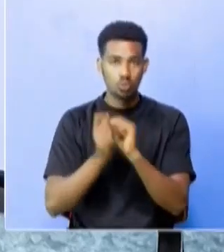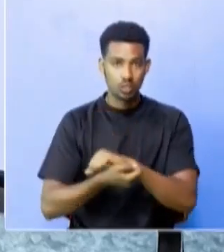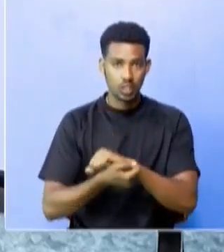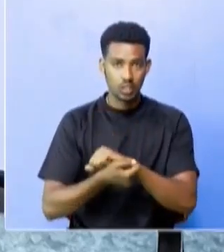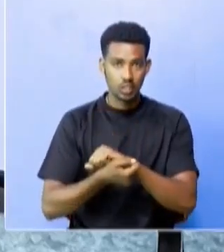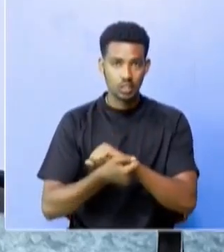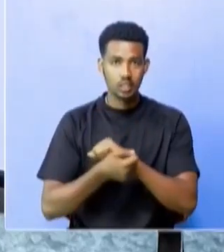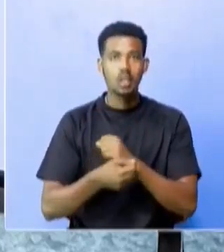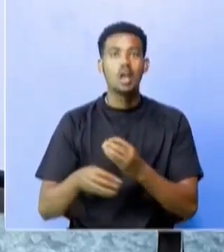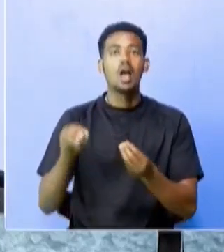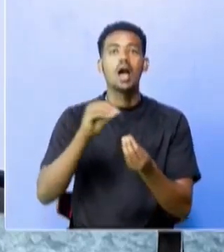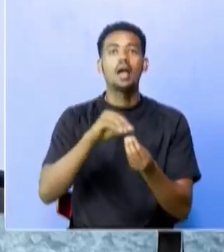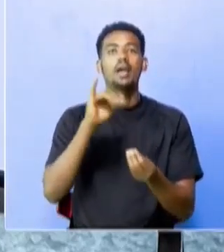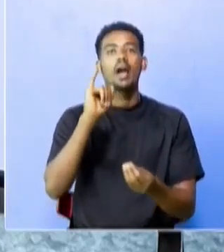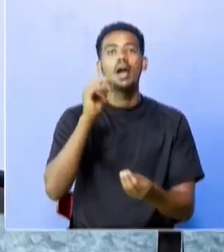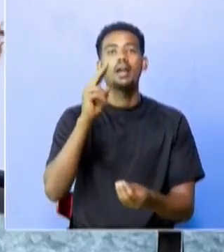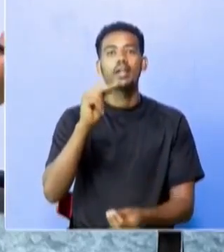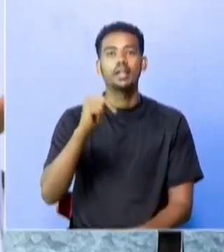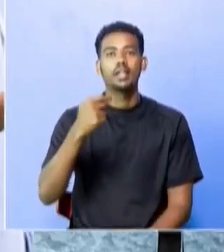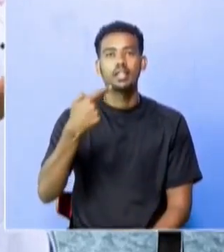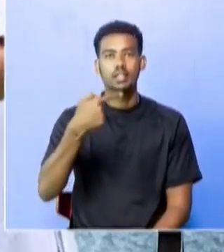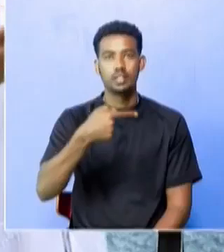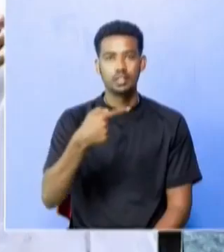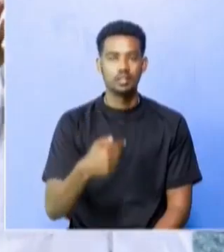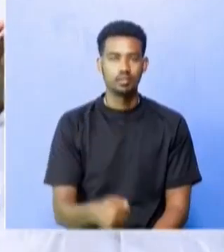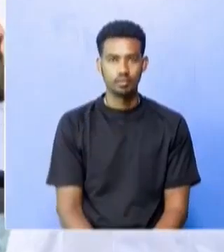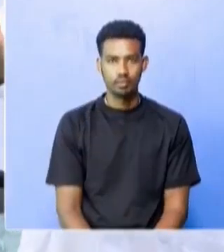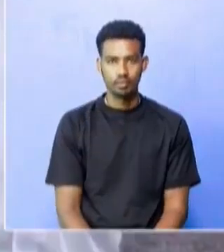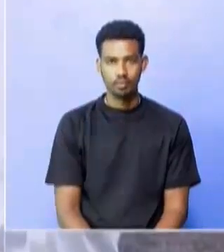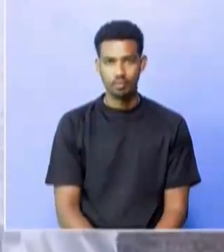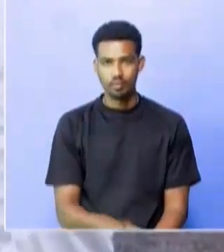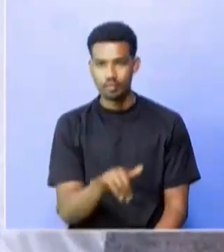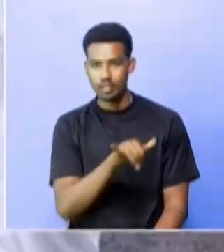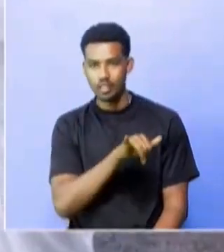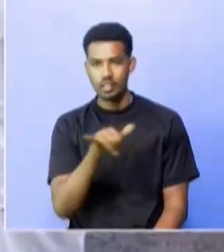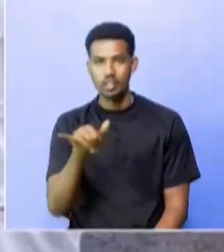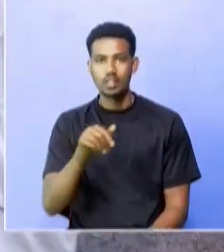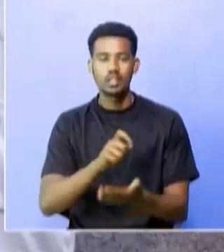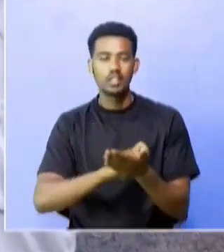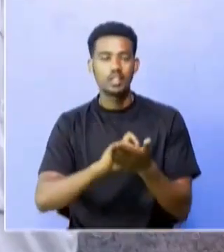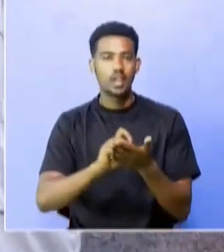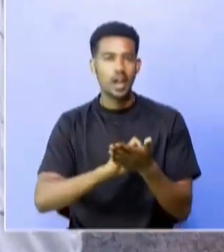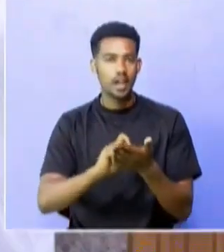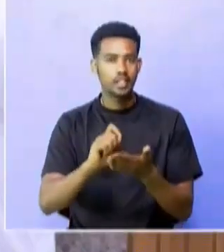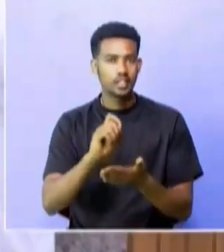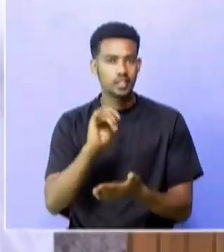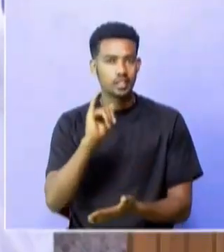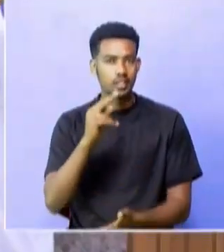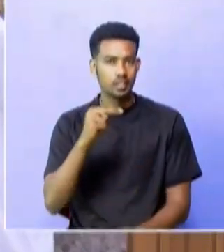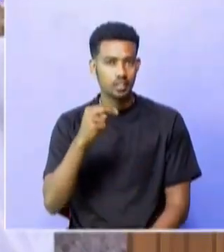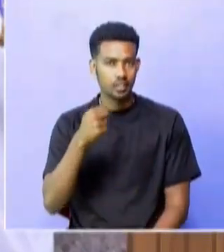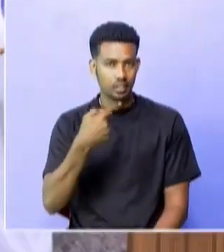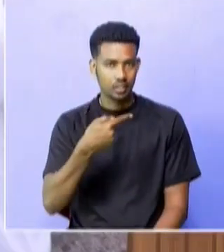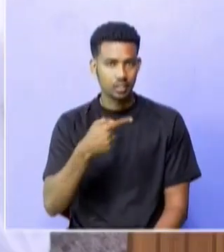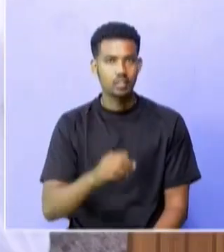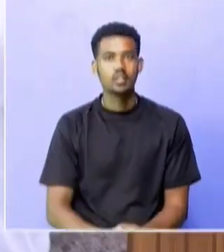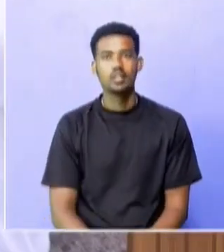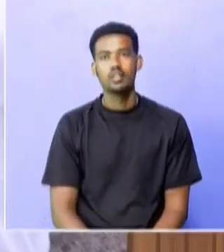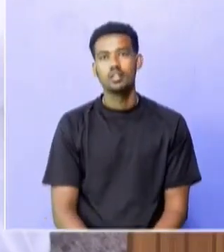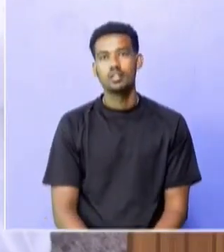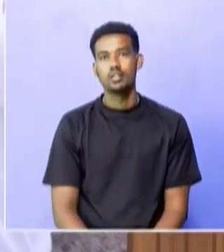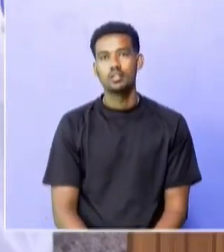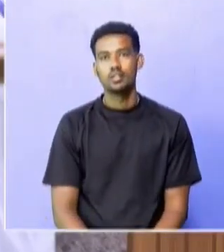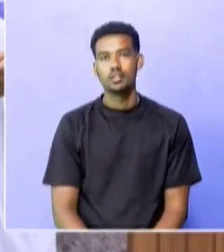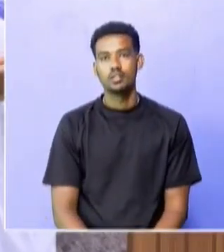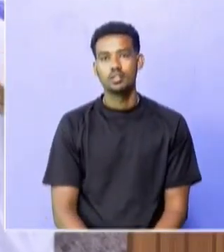by adding ing, like write, writing, close,